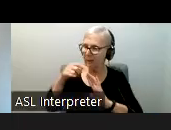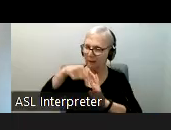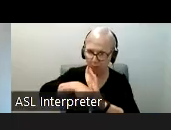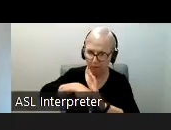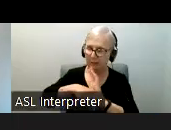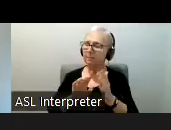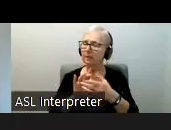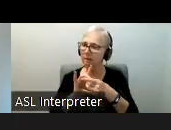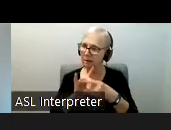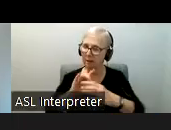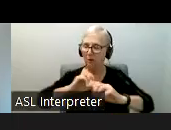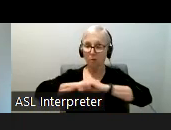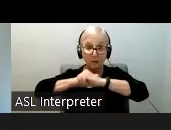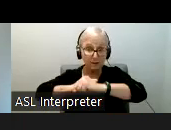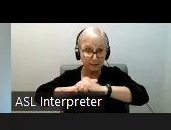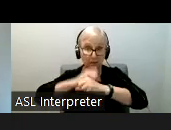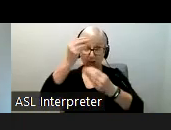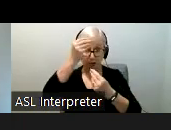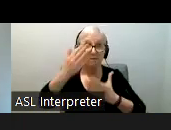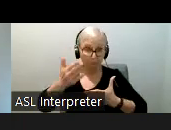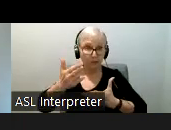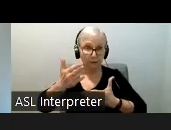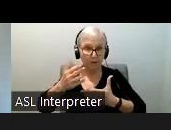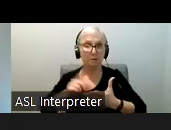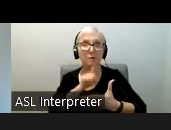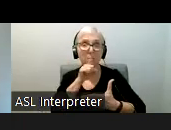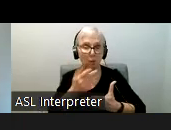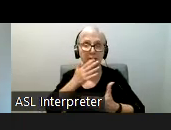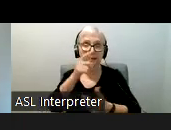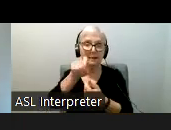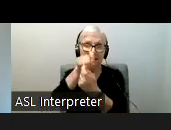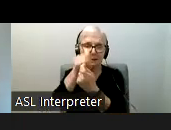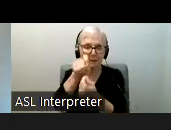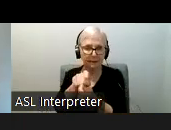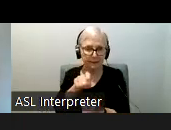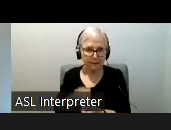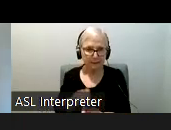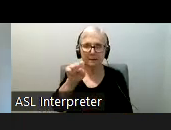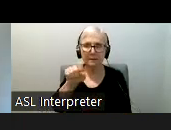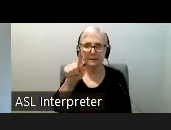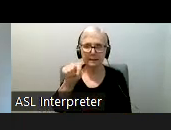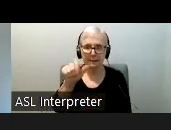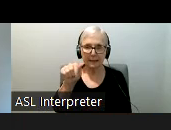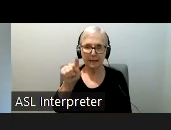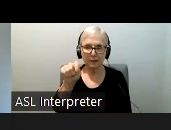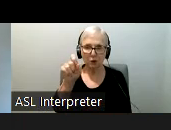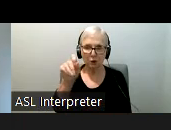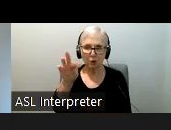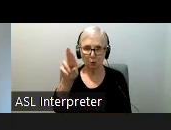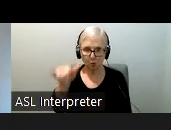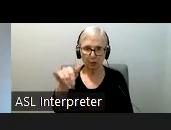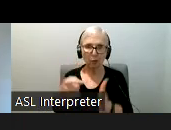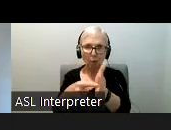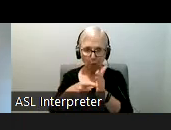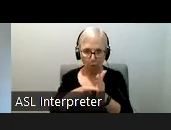but in terms of protections of information, there's some really specific statutory requirements in terms of